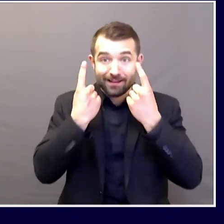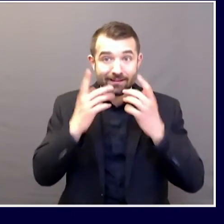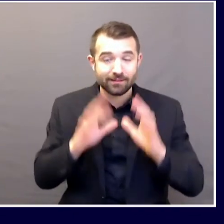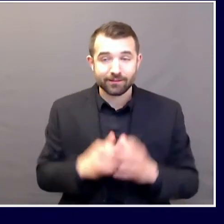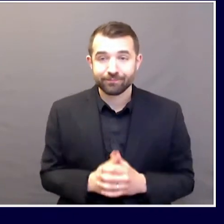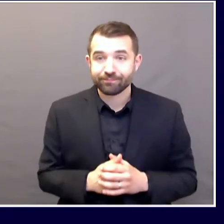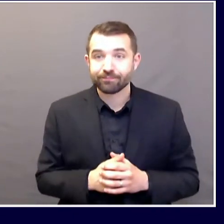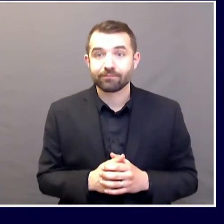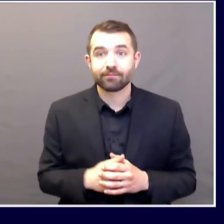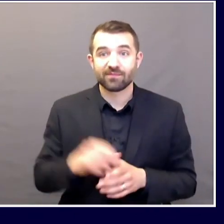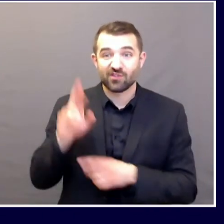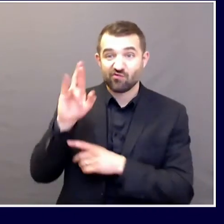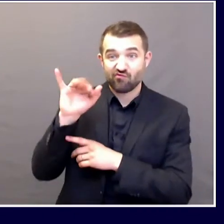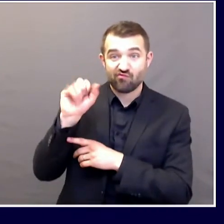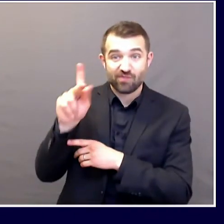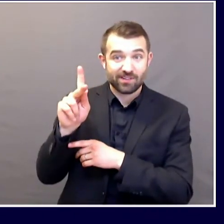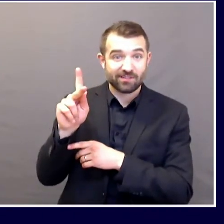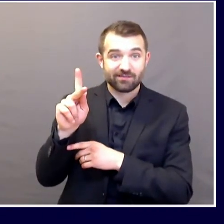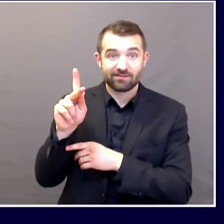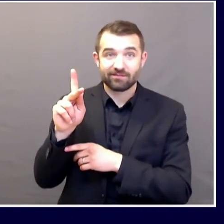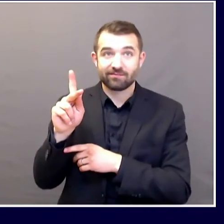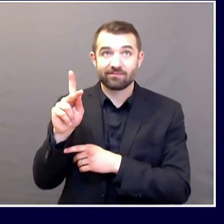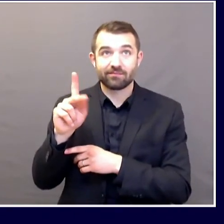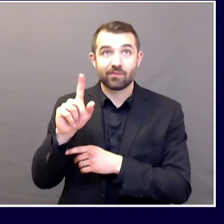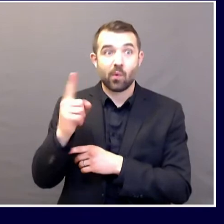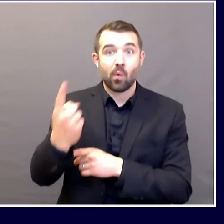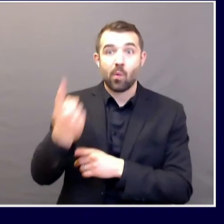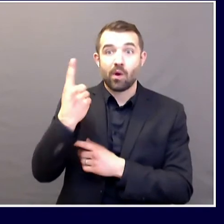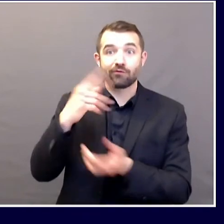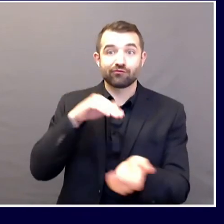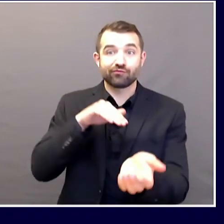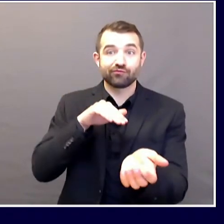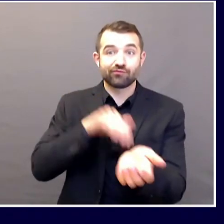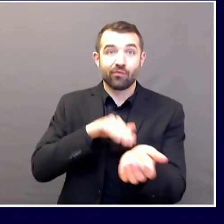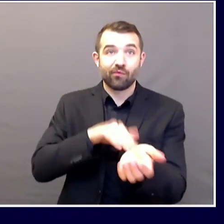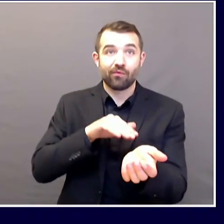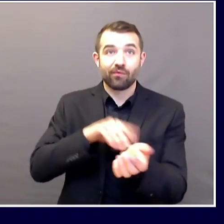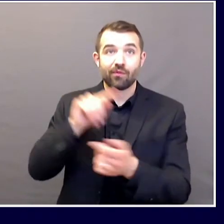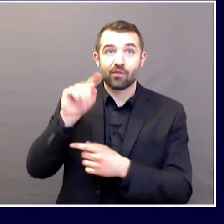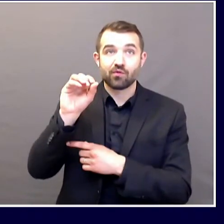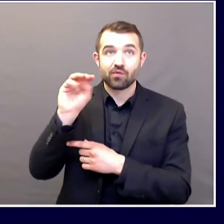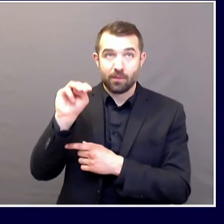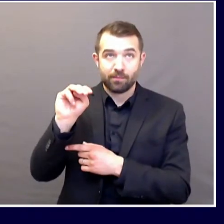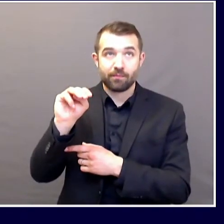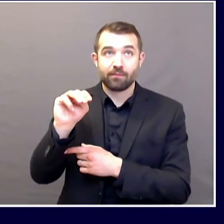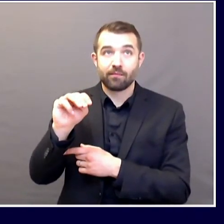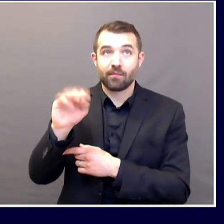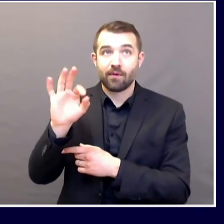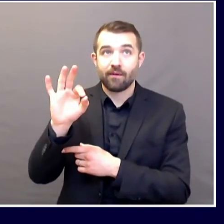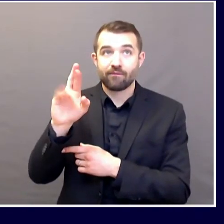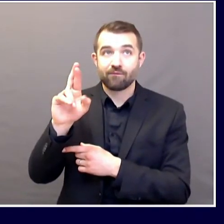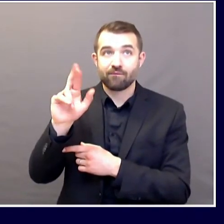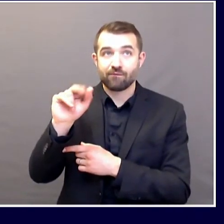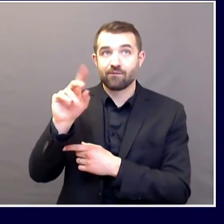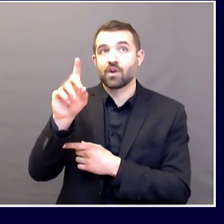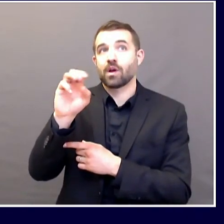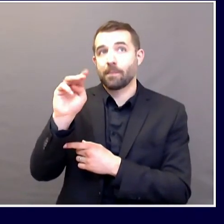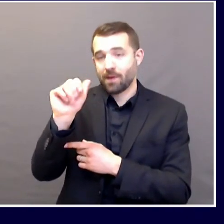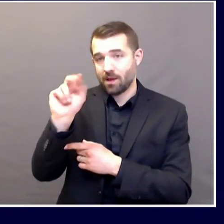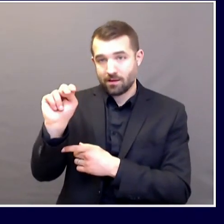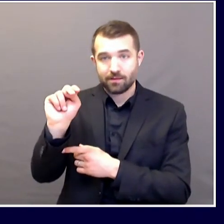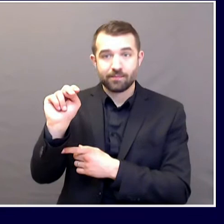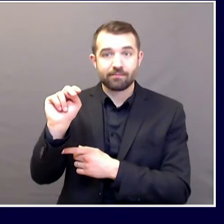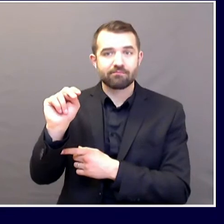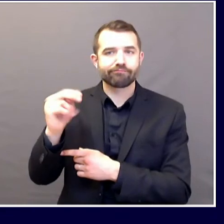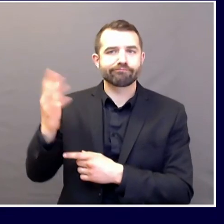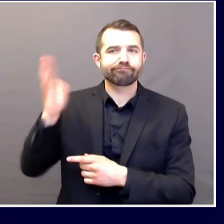Dr. Tom Frieden, a former director of the US CDC, pointed out a couple of days ago that